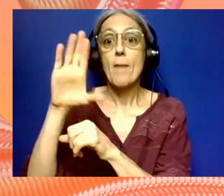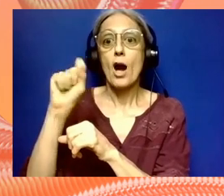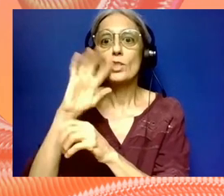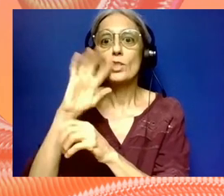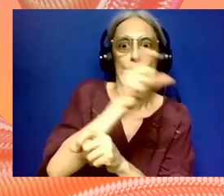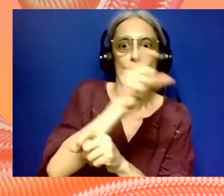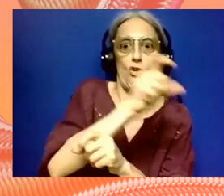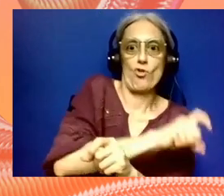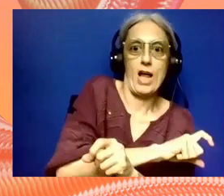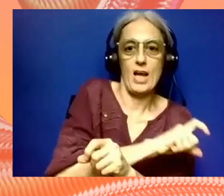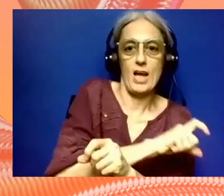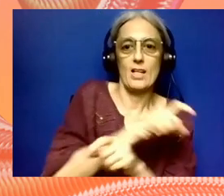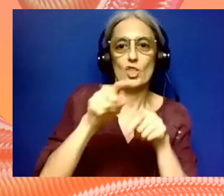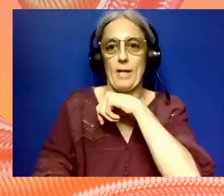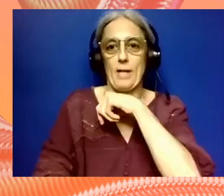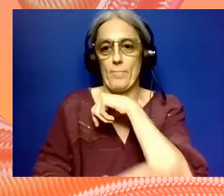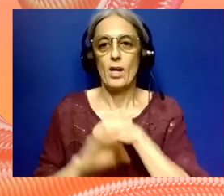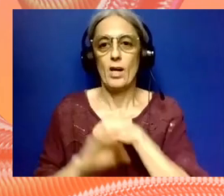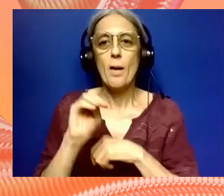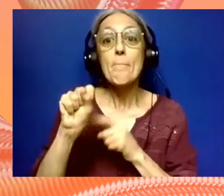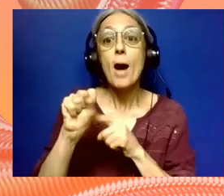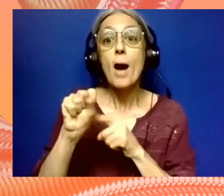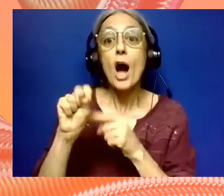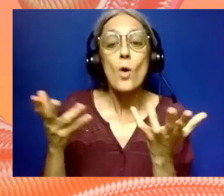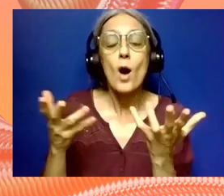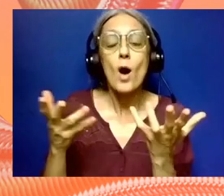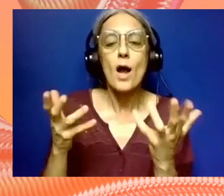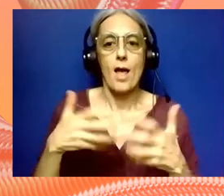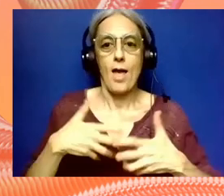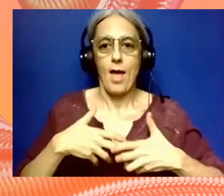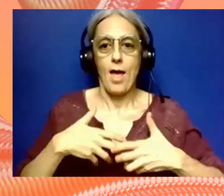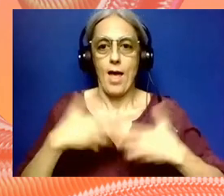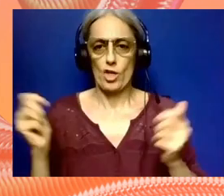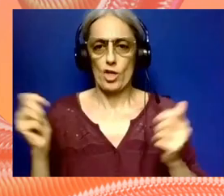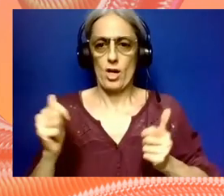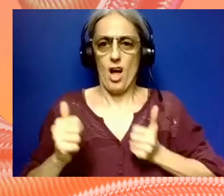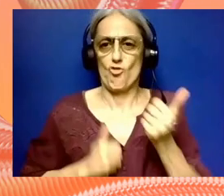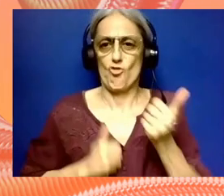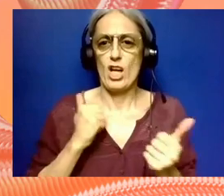planet of aggression, anger, war, courage,